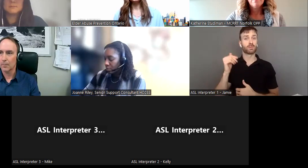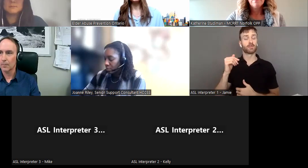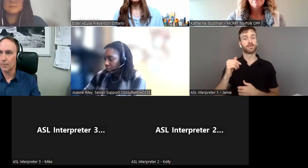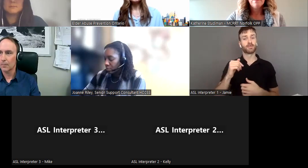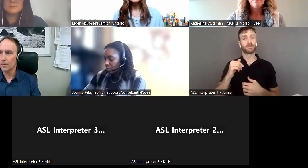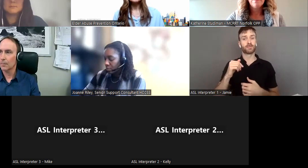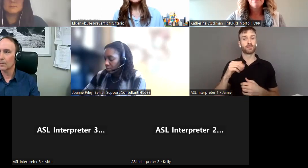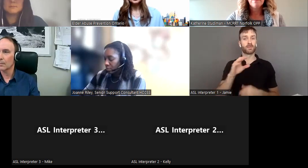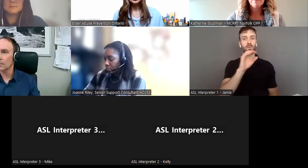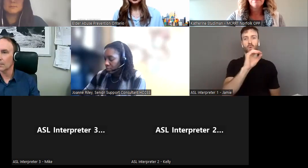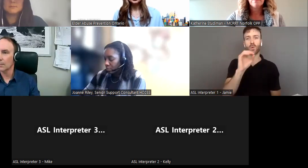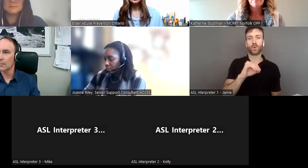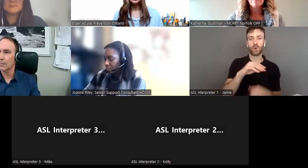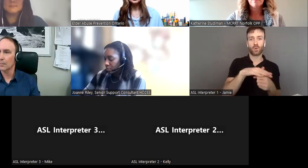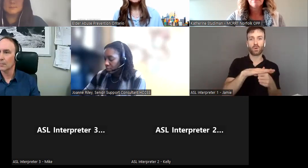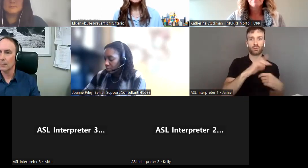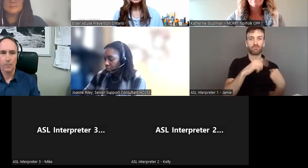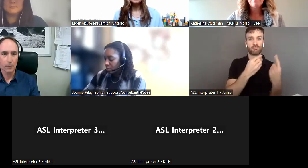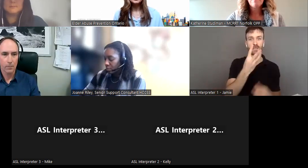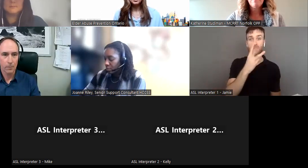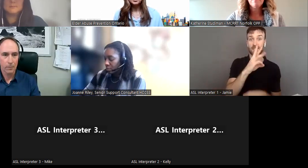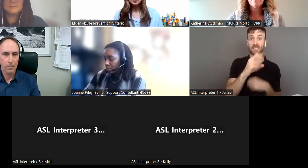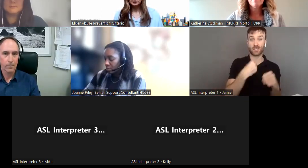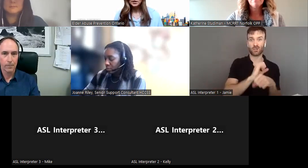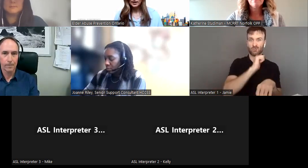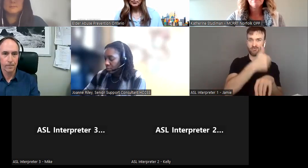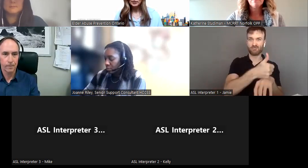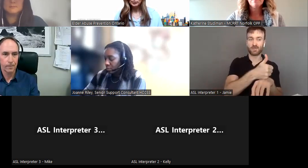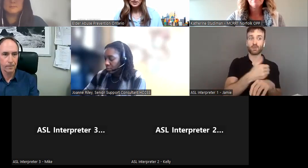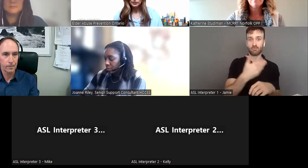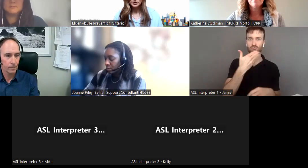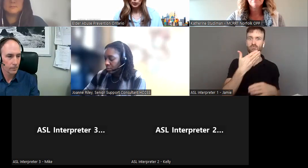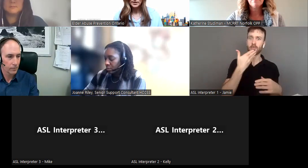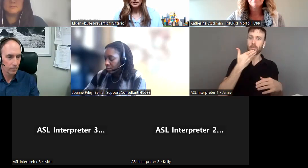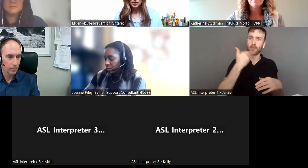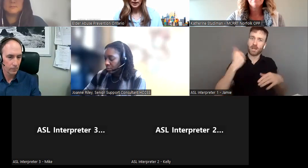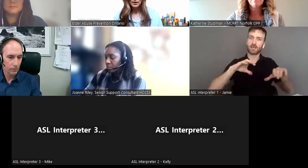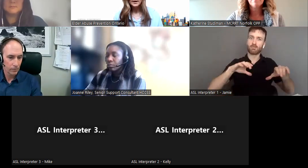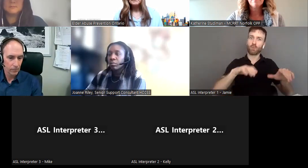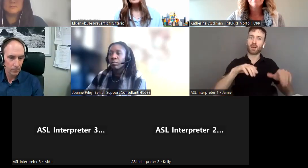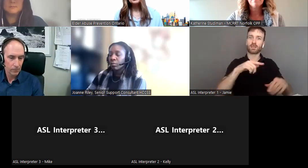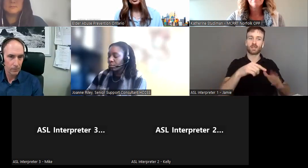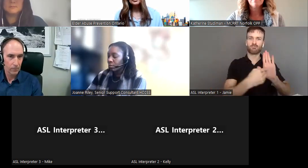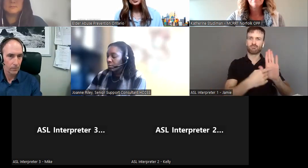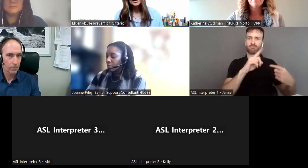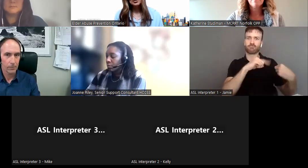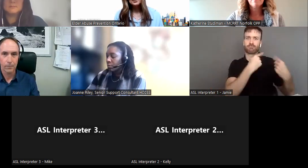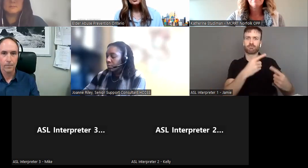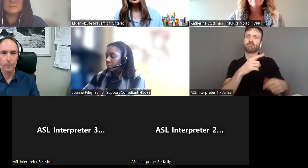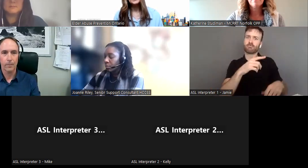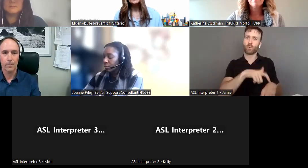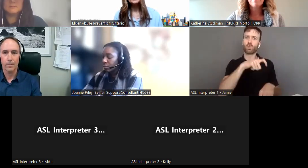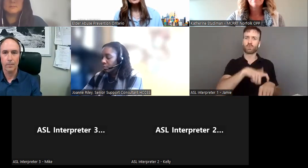Ottawa region has been in place for over 16 years. So we know that these are best practice models that have been in place for quite some time, that have proven to